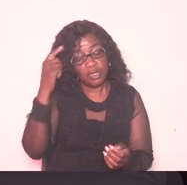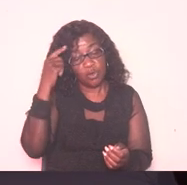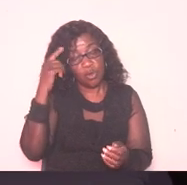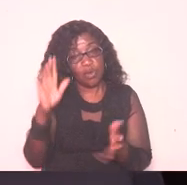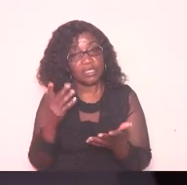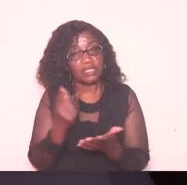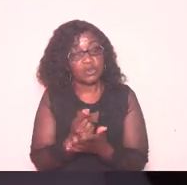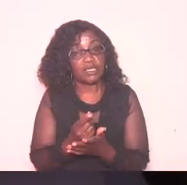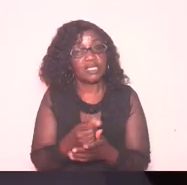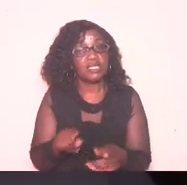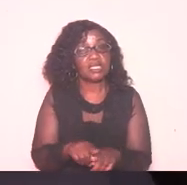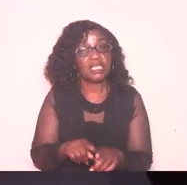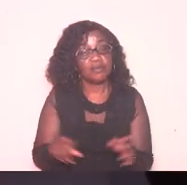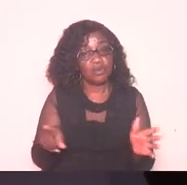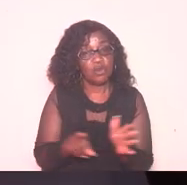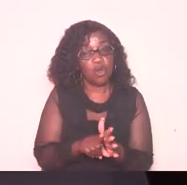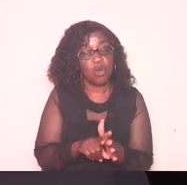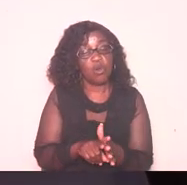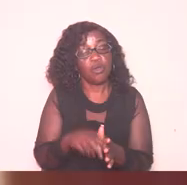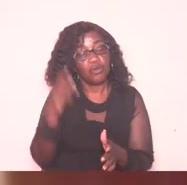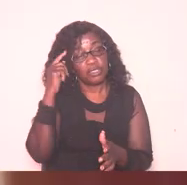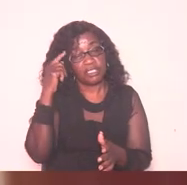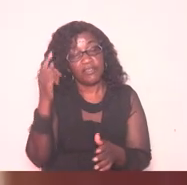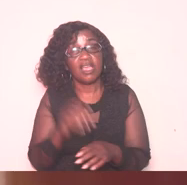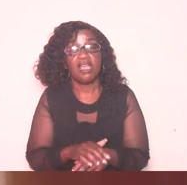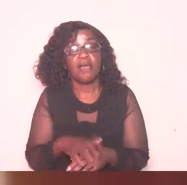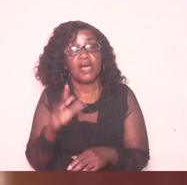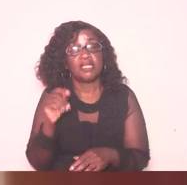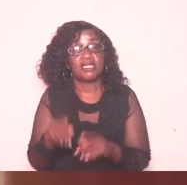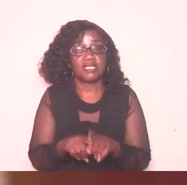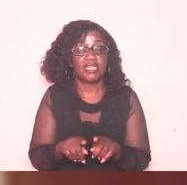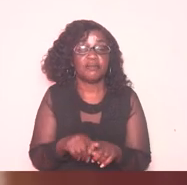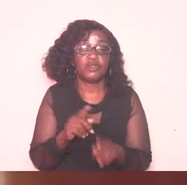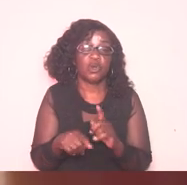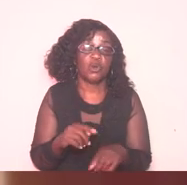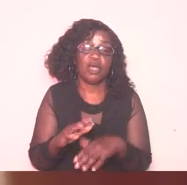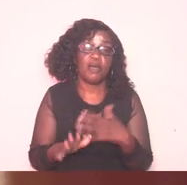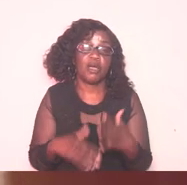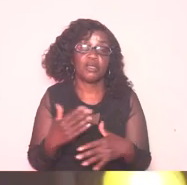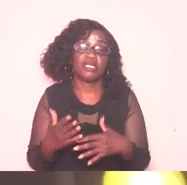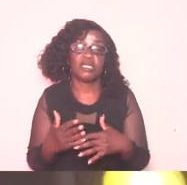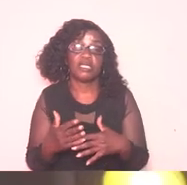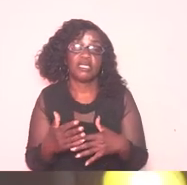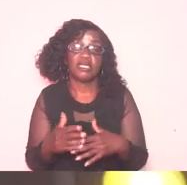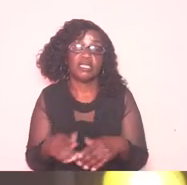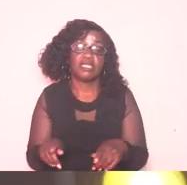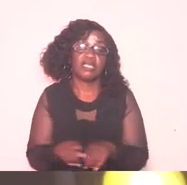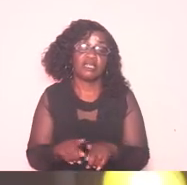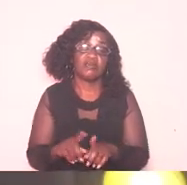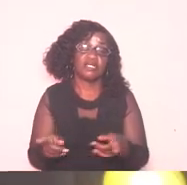are doing, and therefore the law seeks to recognize that mental capacity, right? But then we also talk about the fact, we also look at the precedent that exists from